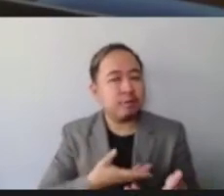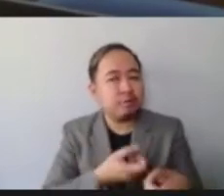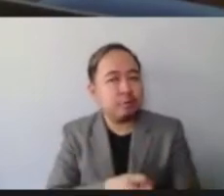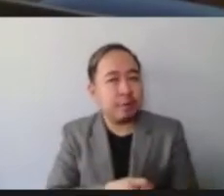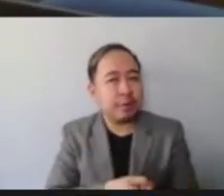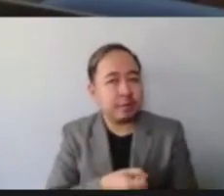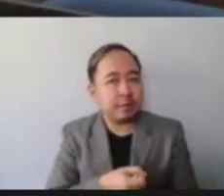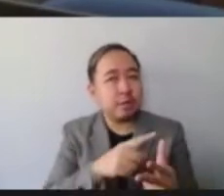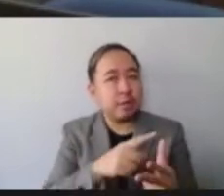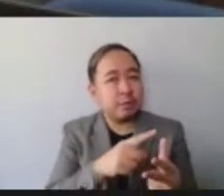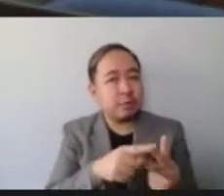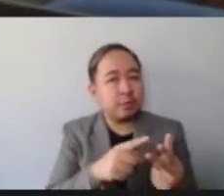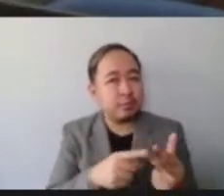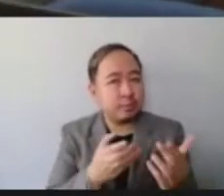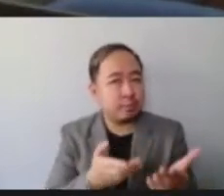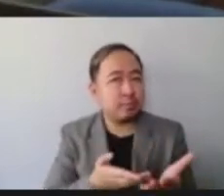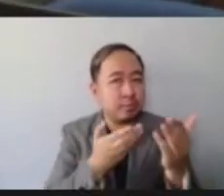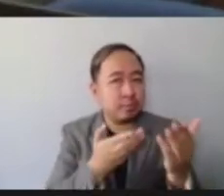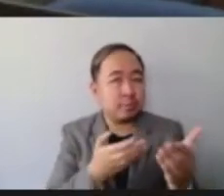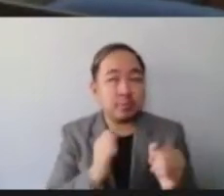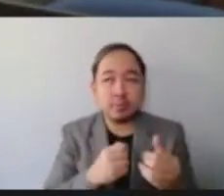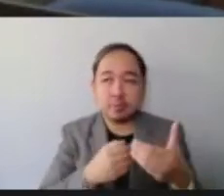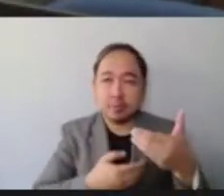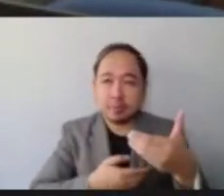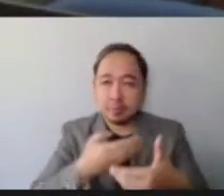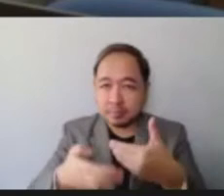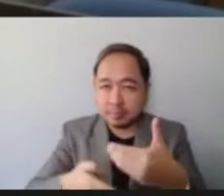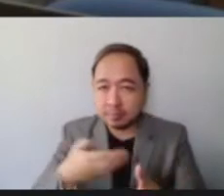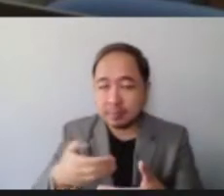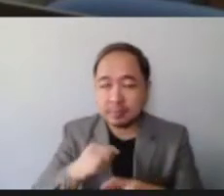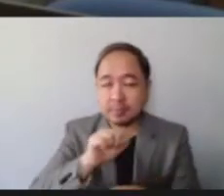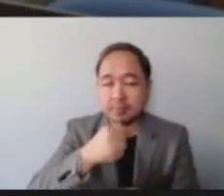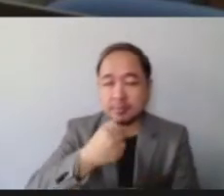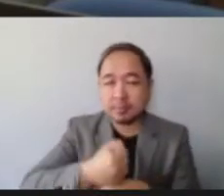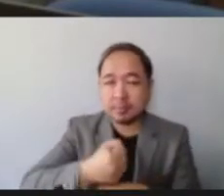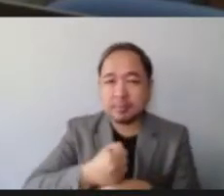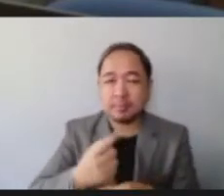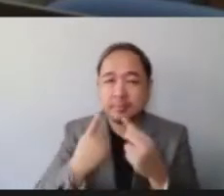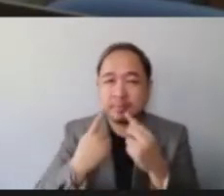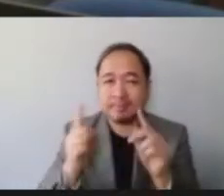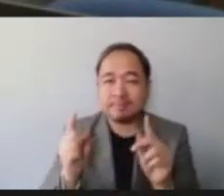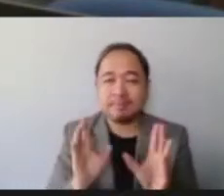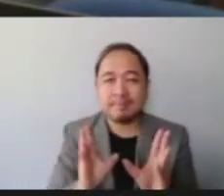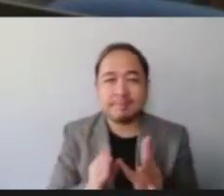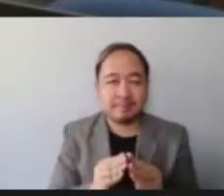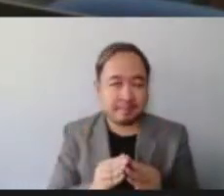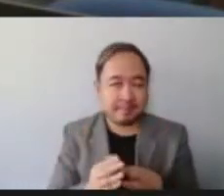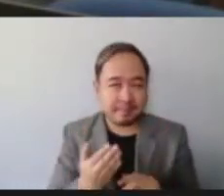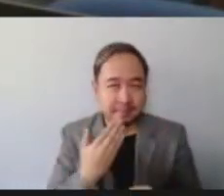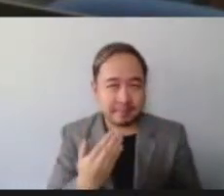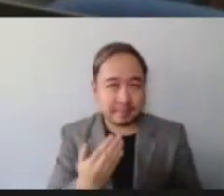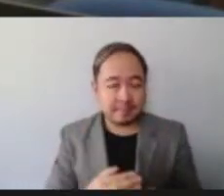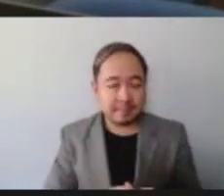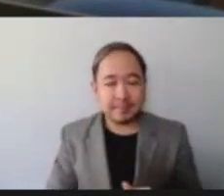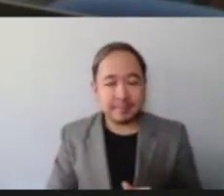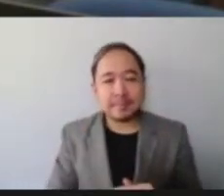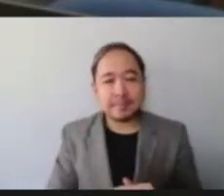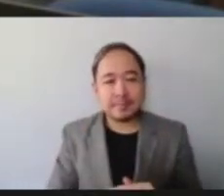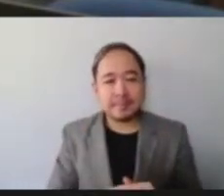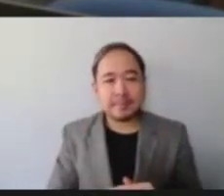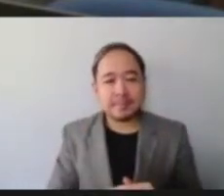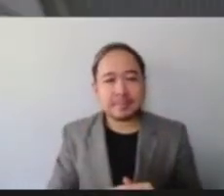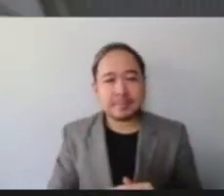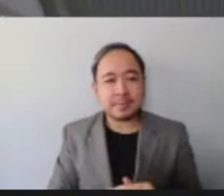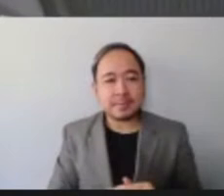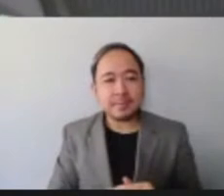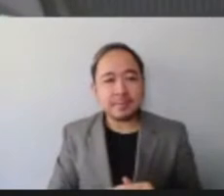discharging the their duties for a successful celebration thank you very much thank you this thing